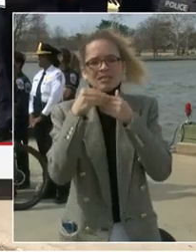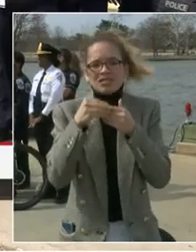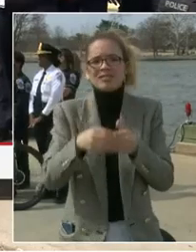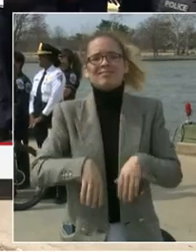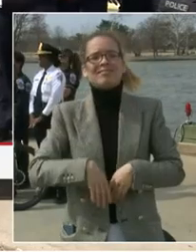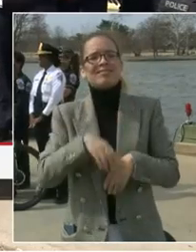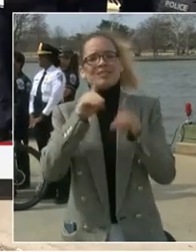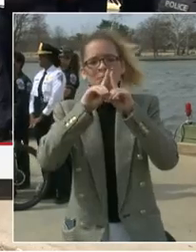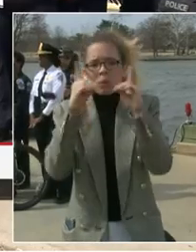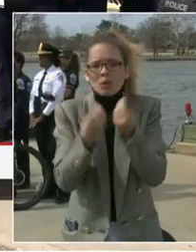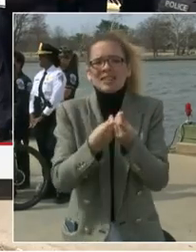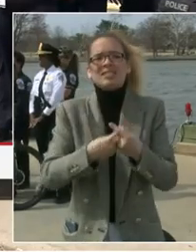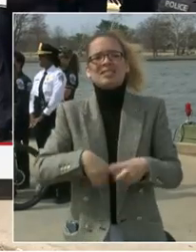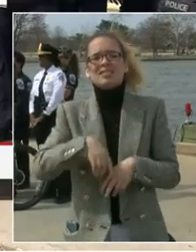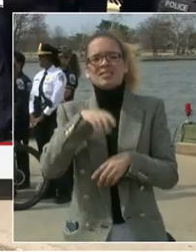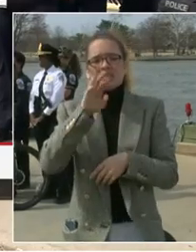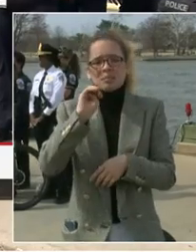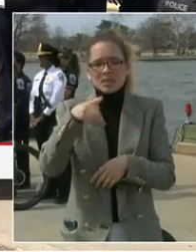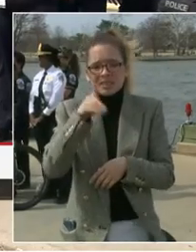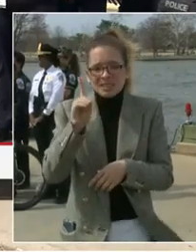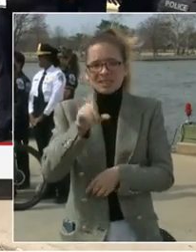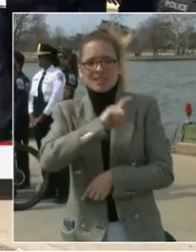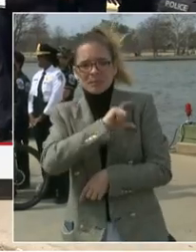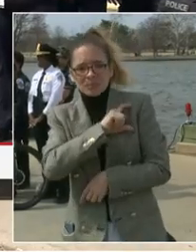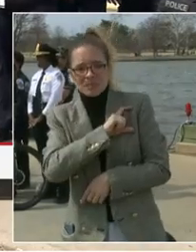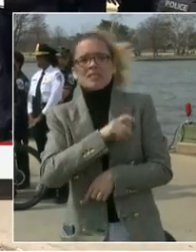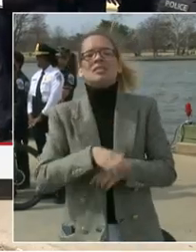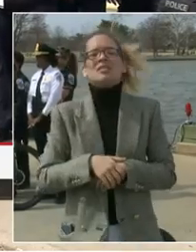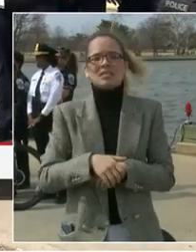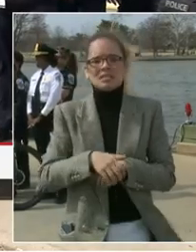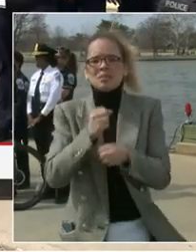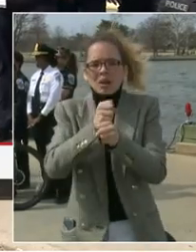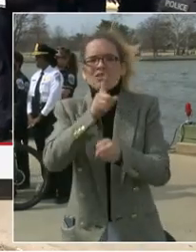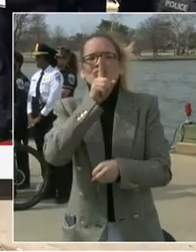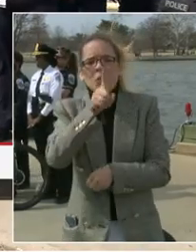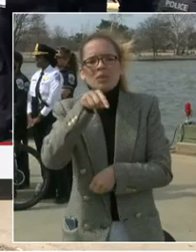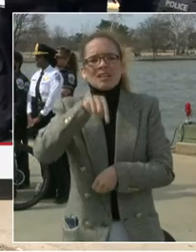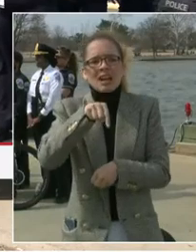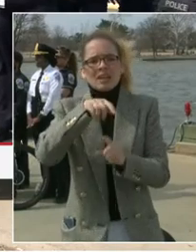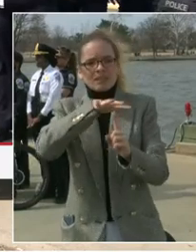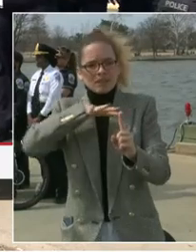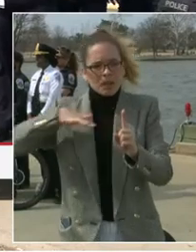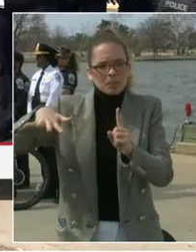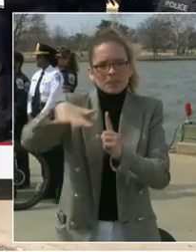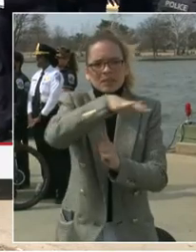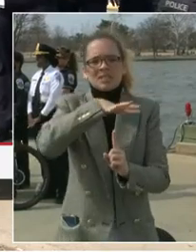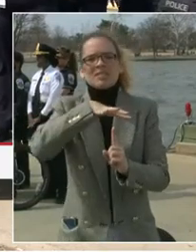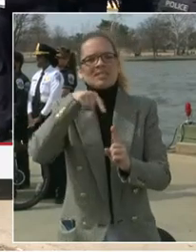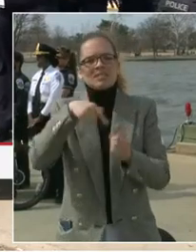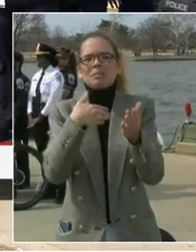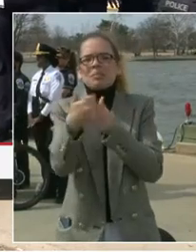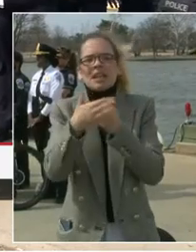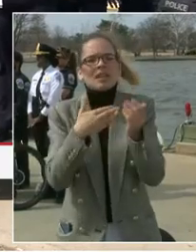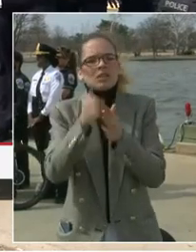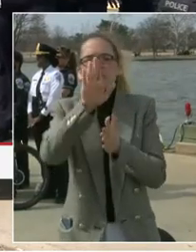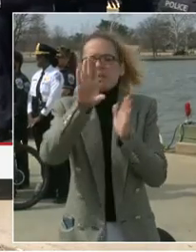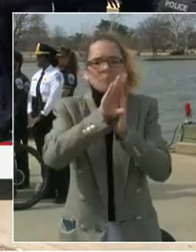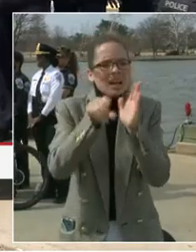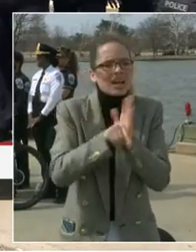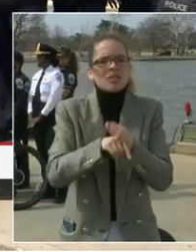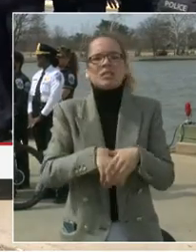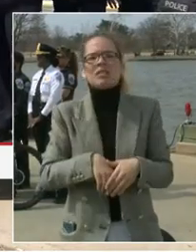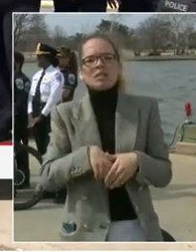some cases especially MPD, that we have an environment that no matter what your background is, you can